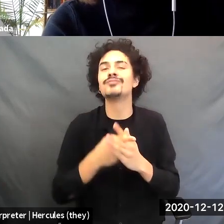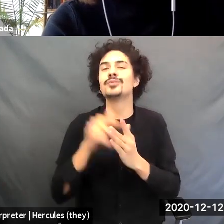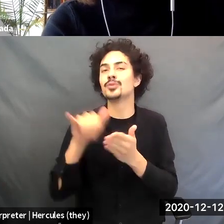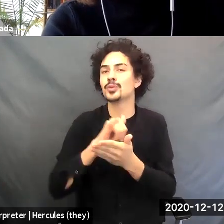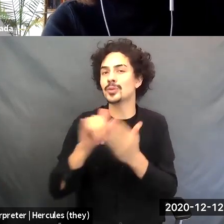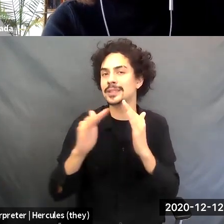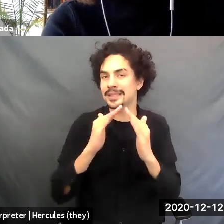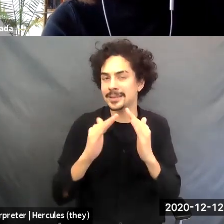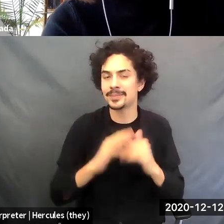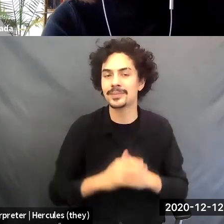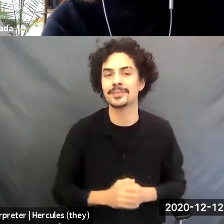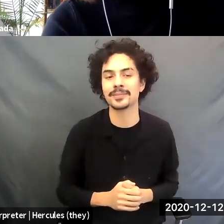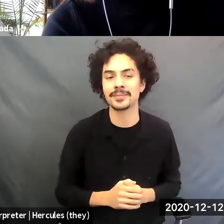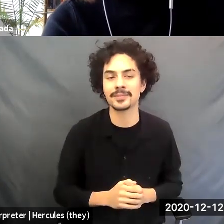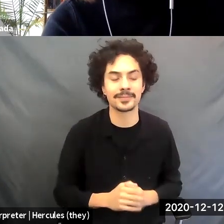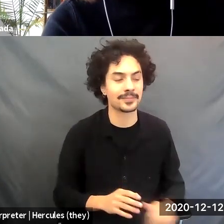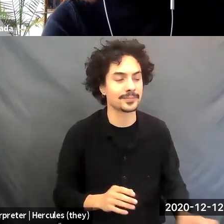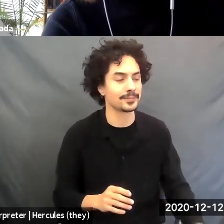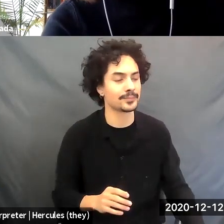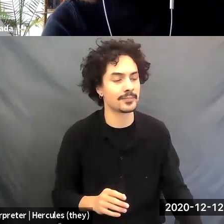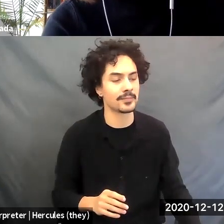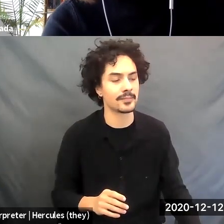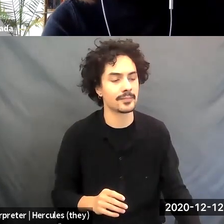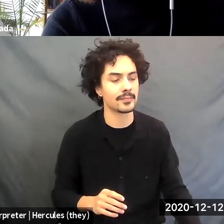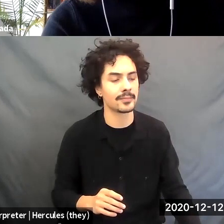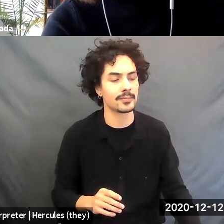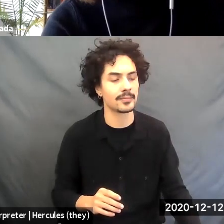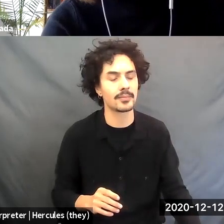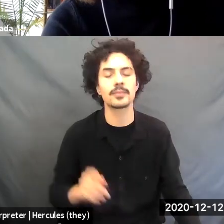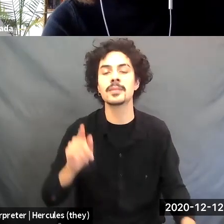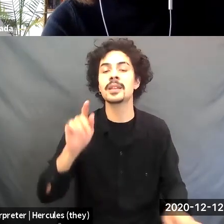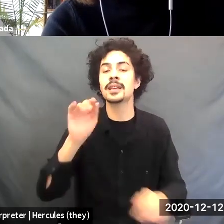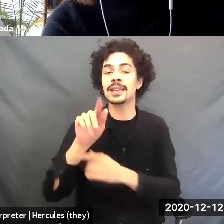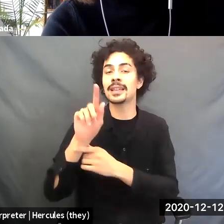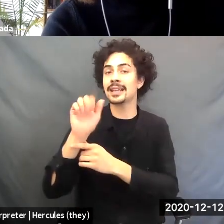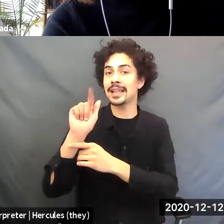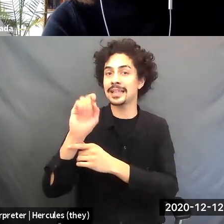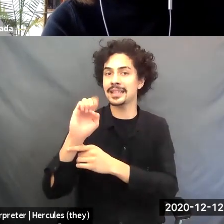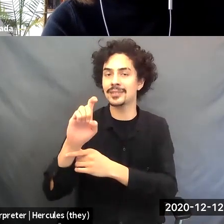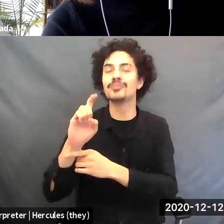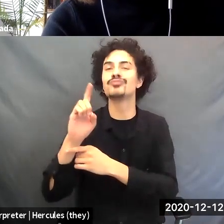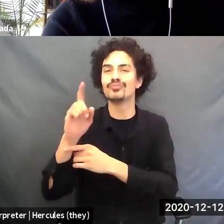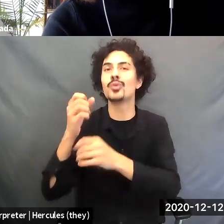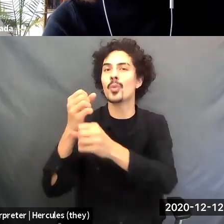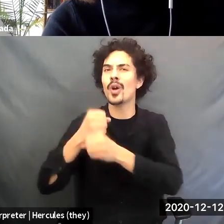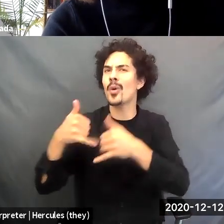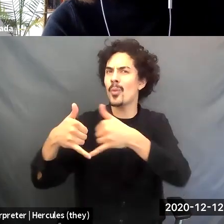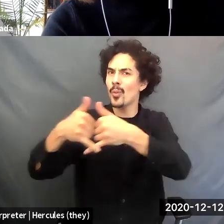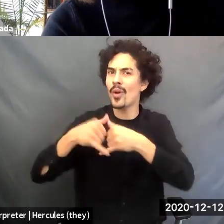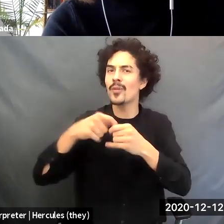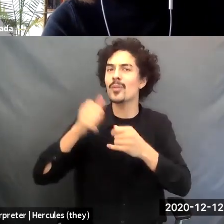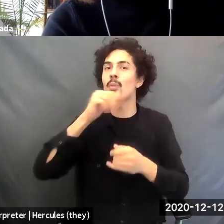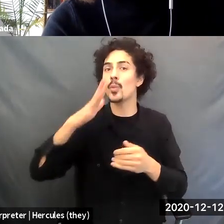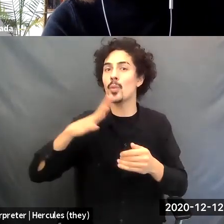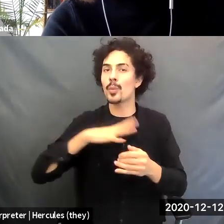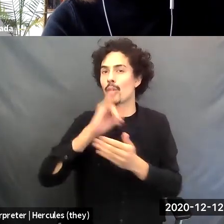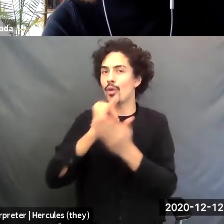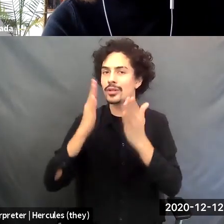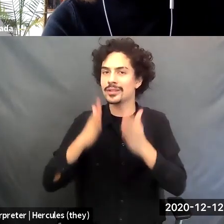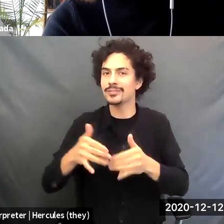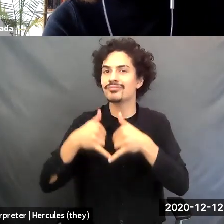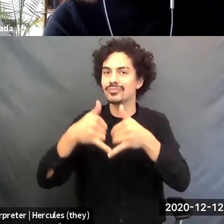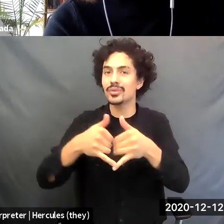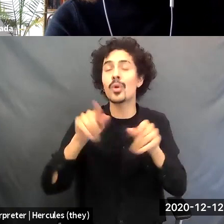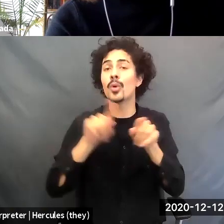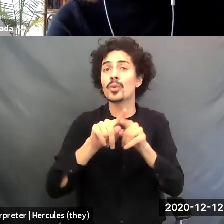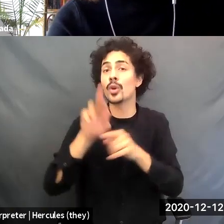recipient of the New York Foundation for the Arts Women's Fund for Media Artists and a professor in residence at the Rhode Island